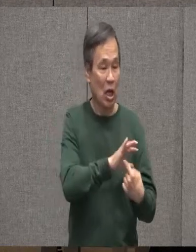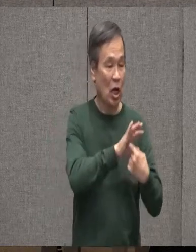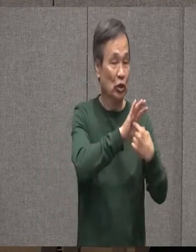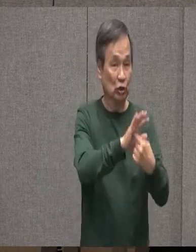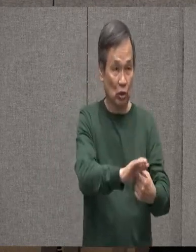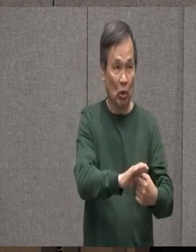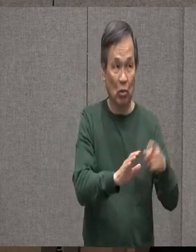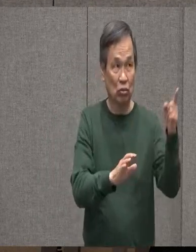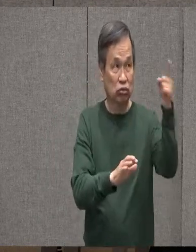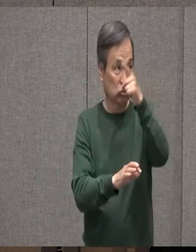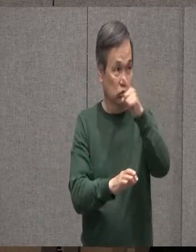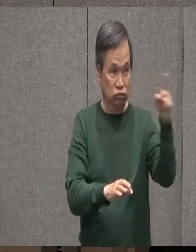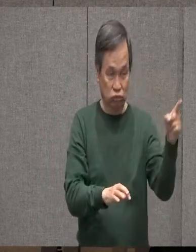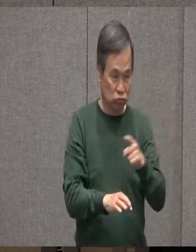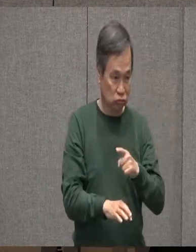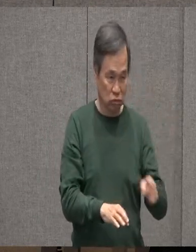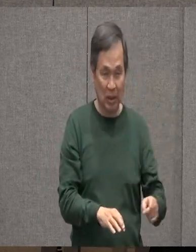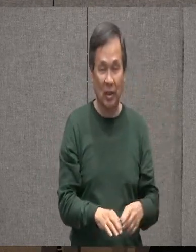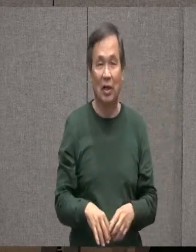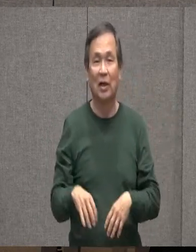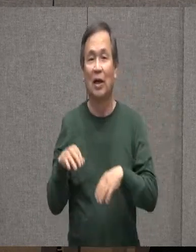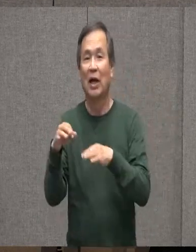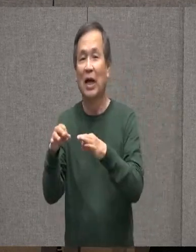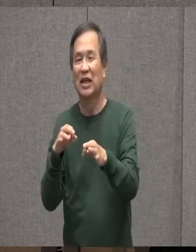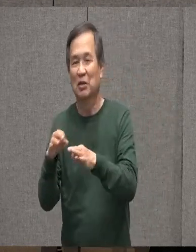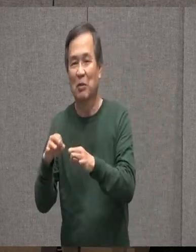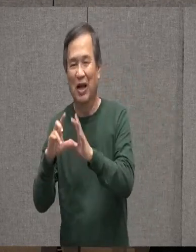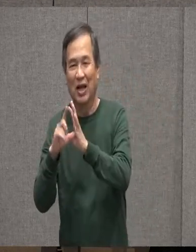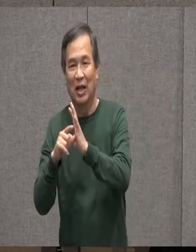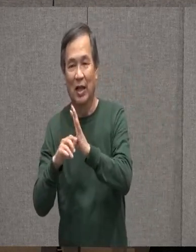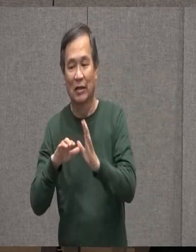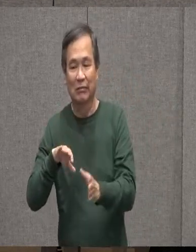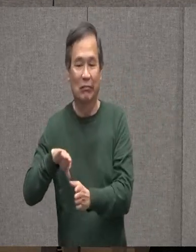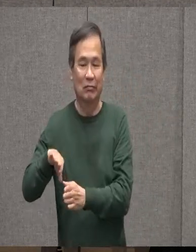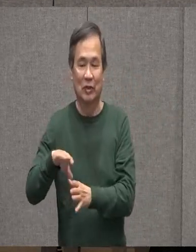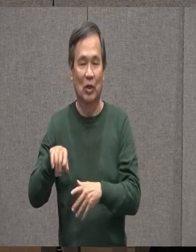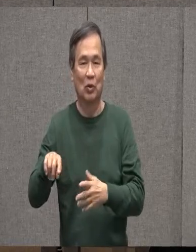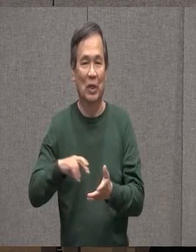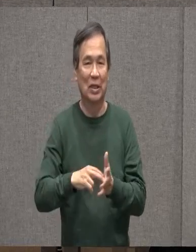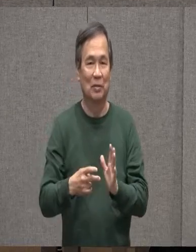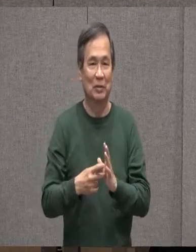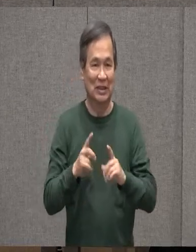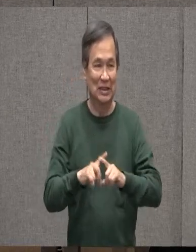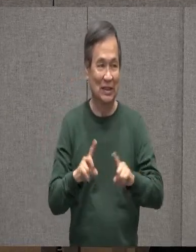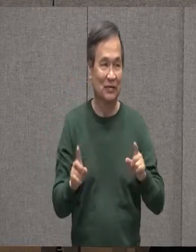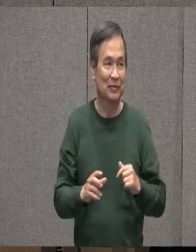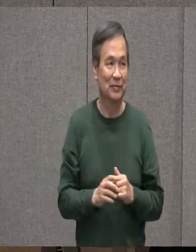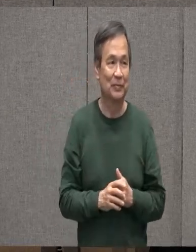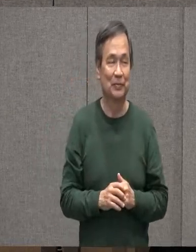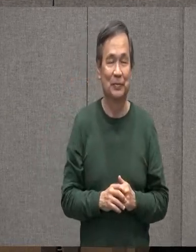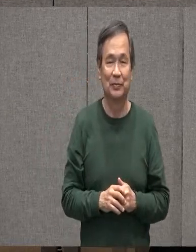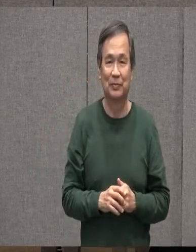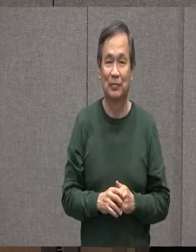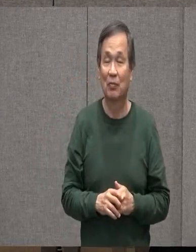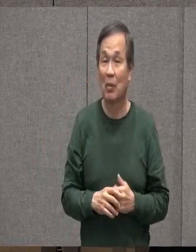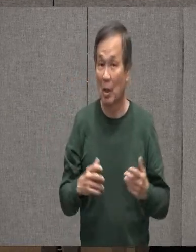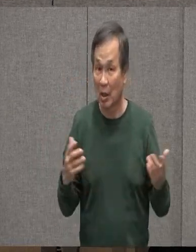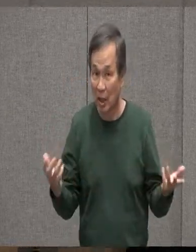100 times. That's a big information we need. What is our question?